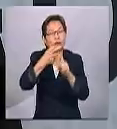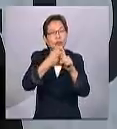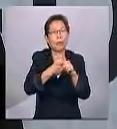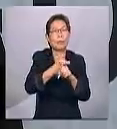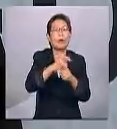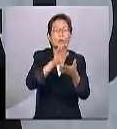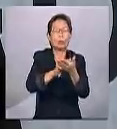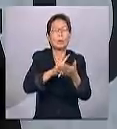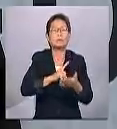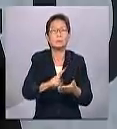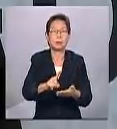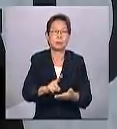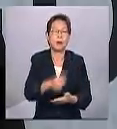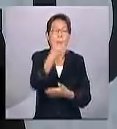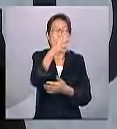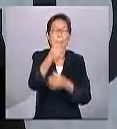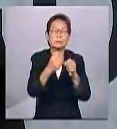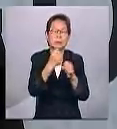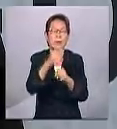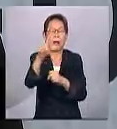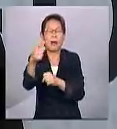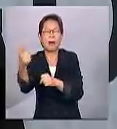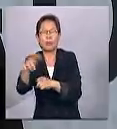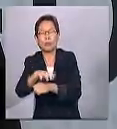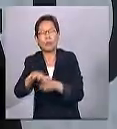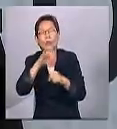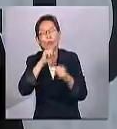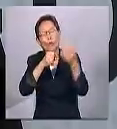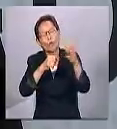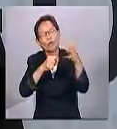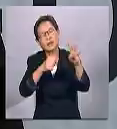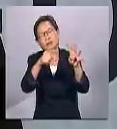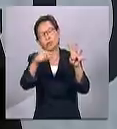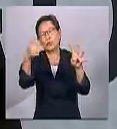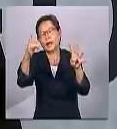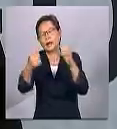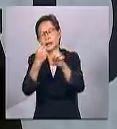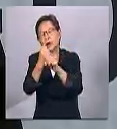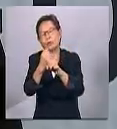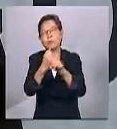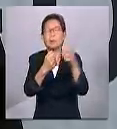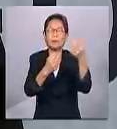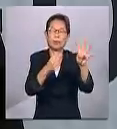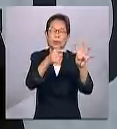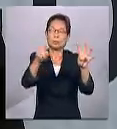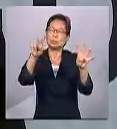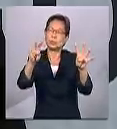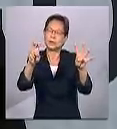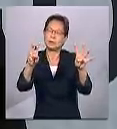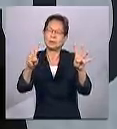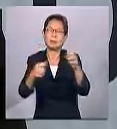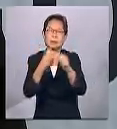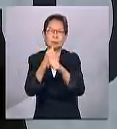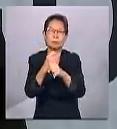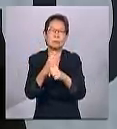Tahfiz. 14 tahun, tapi yang lain range from 14 to 18 to 20 years old. Oldest kita